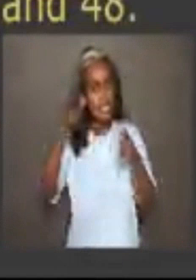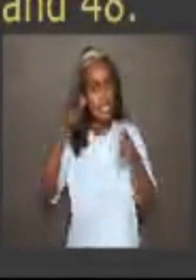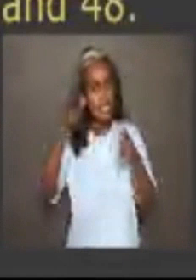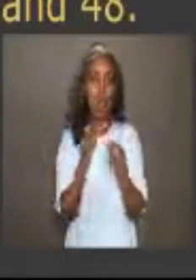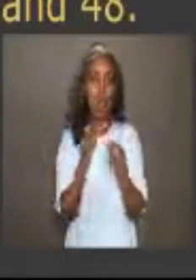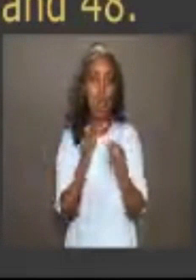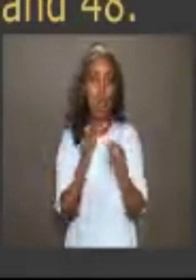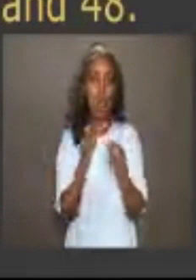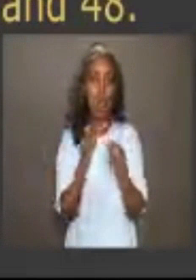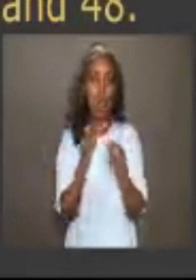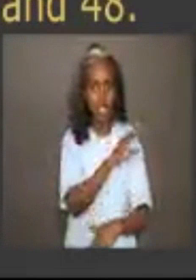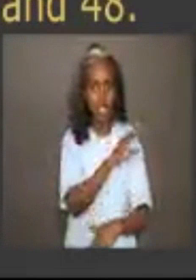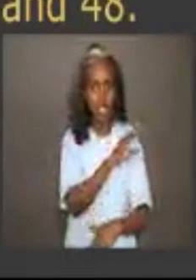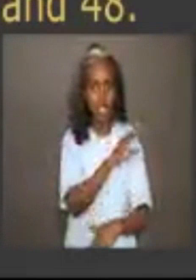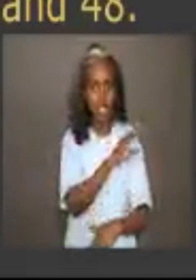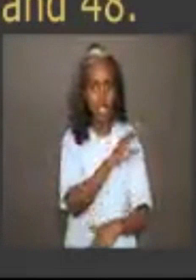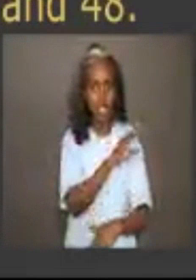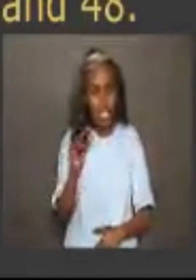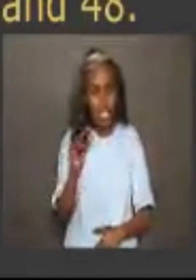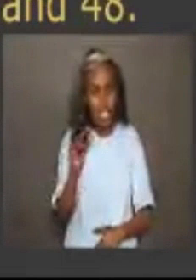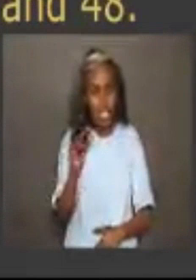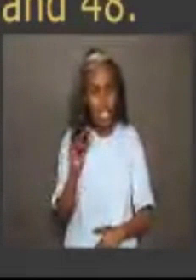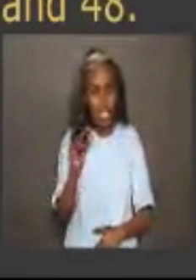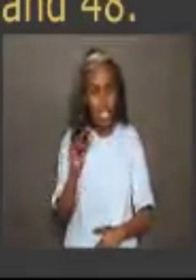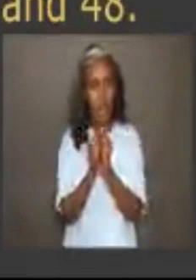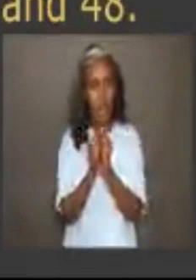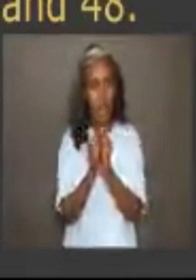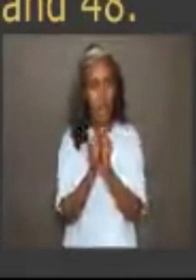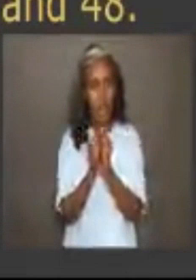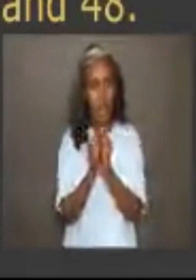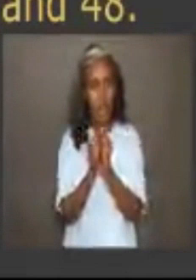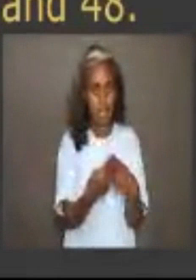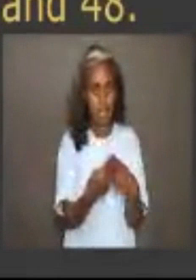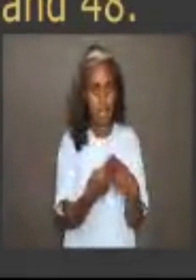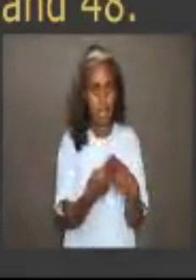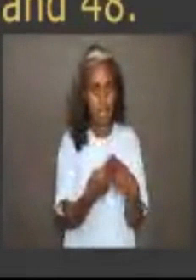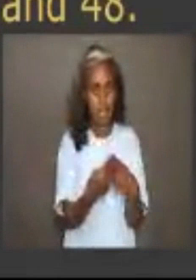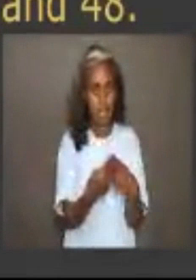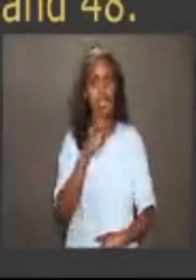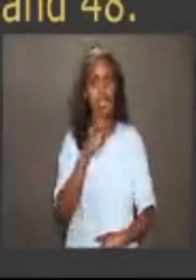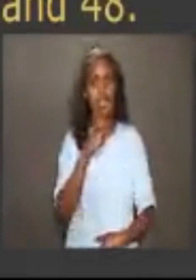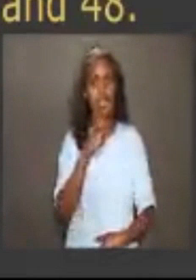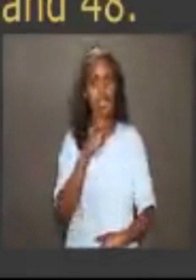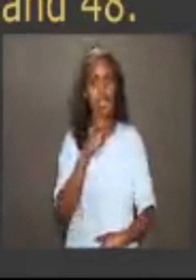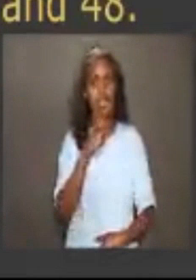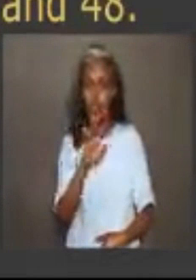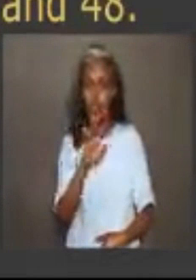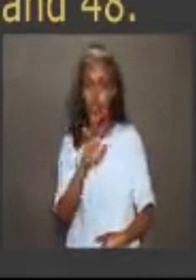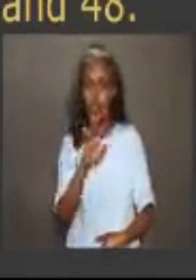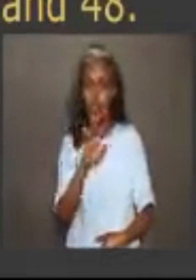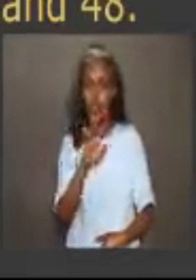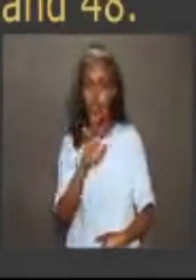and least common multiple of 64 and